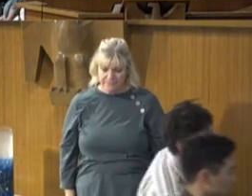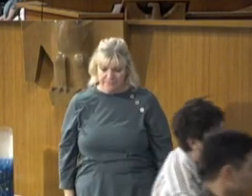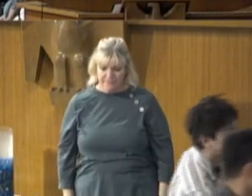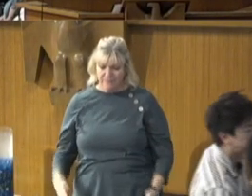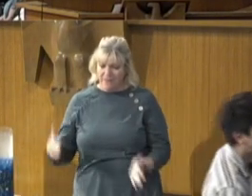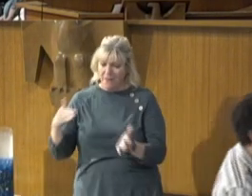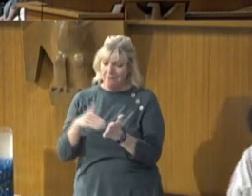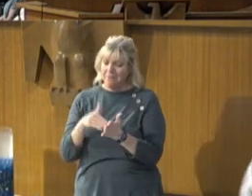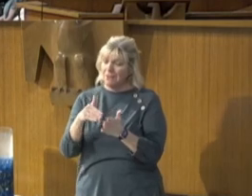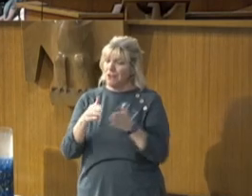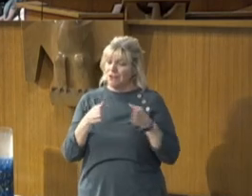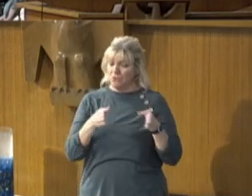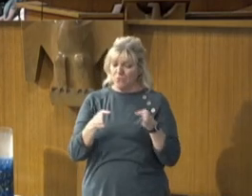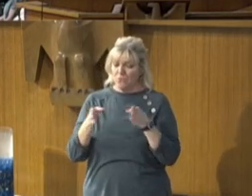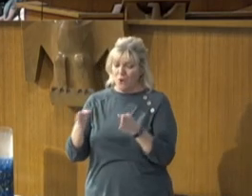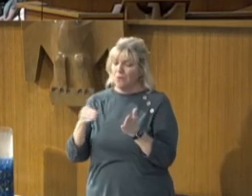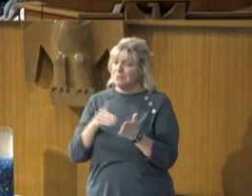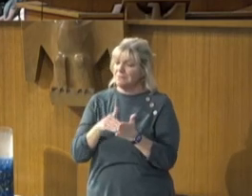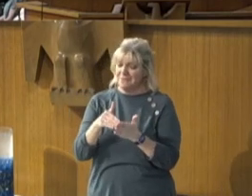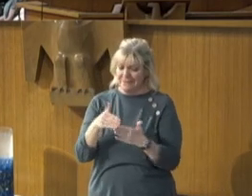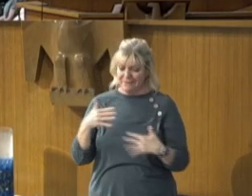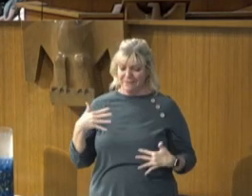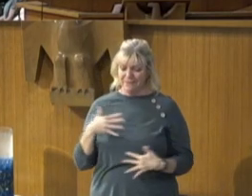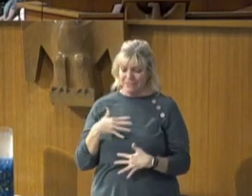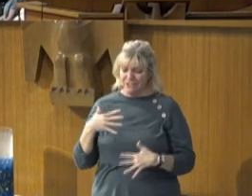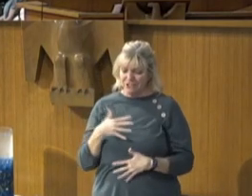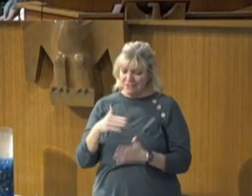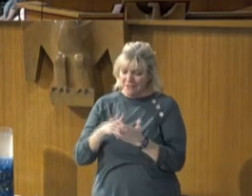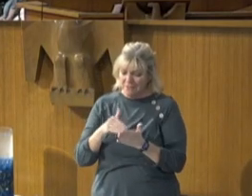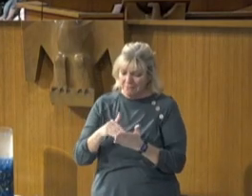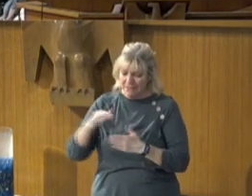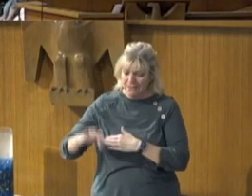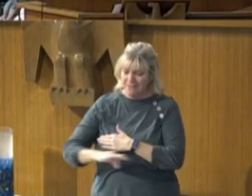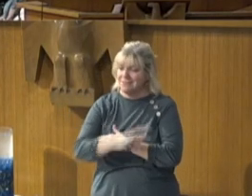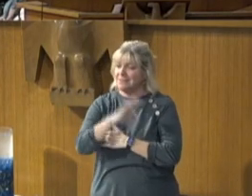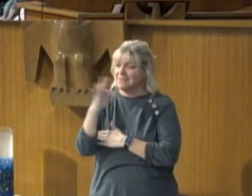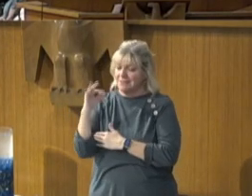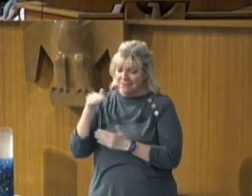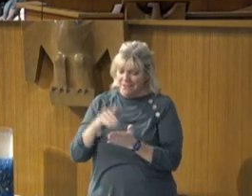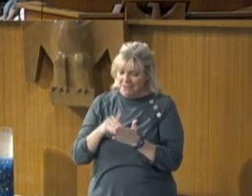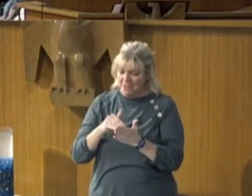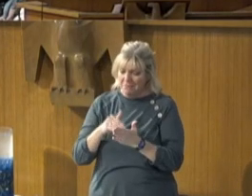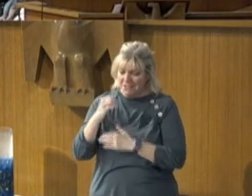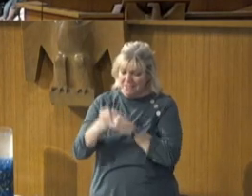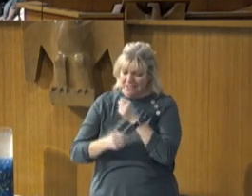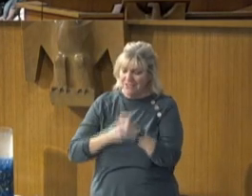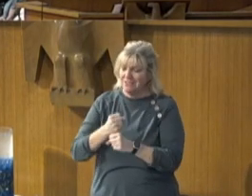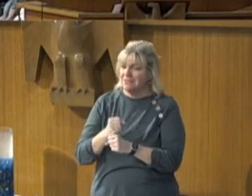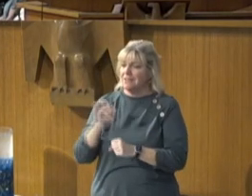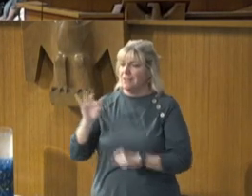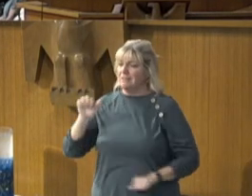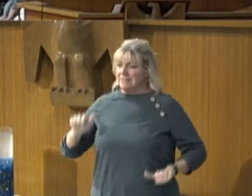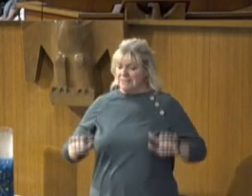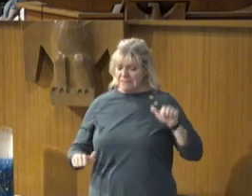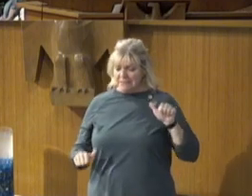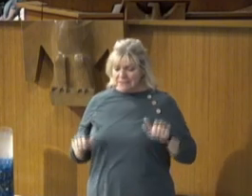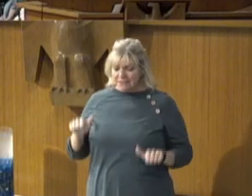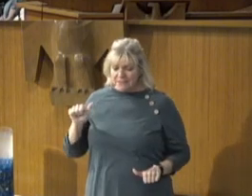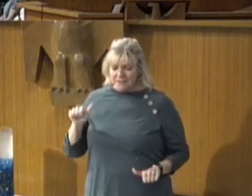A million roads, a million fears, a million suns, 10 million years of